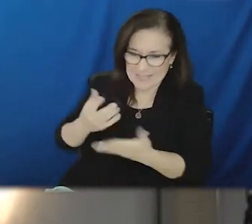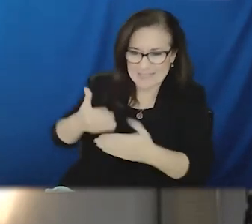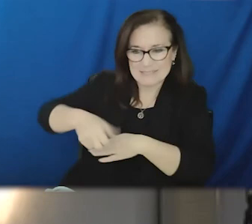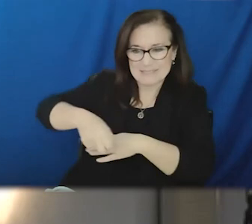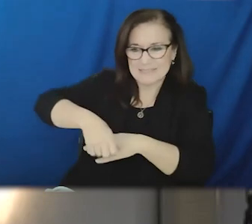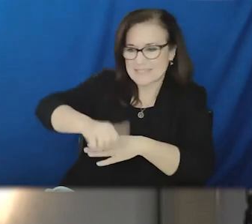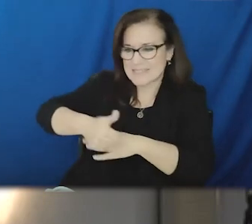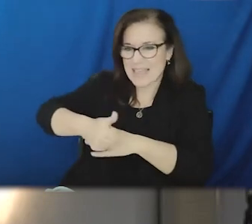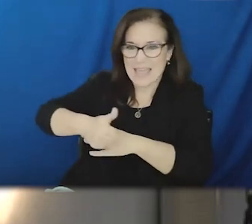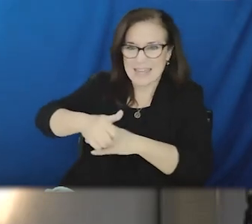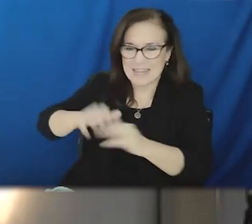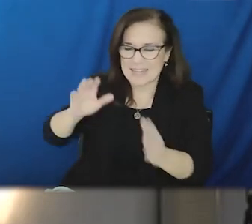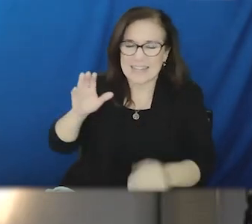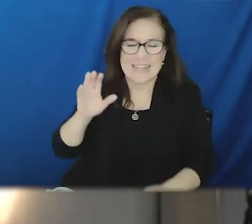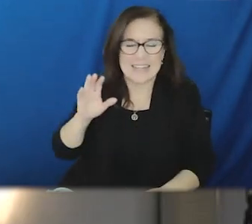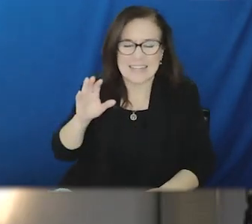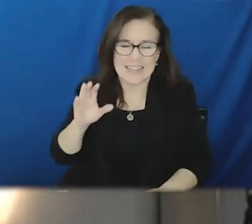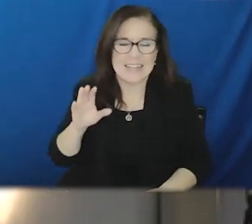I know.